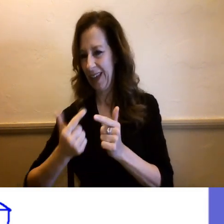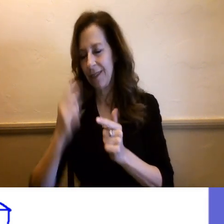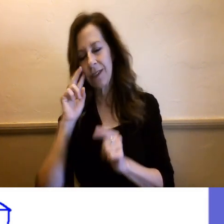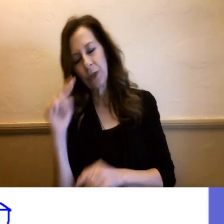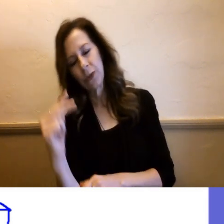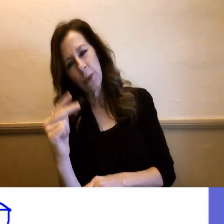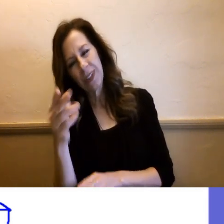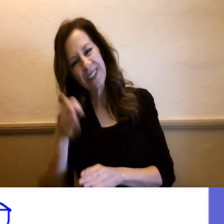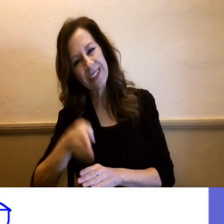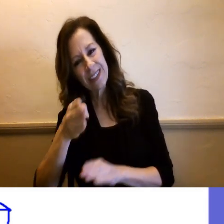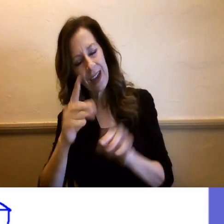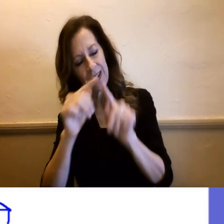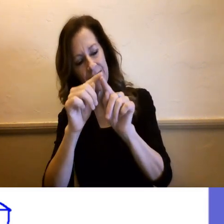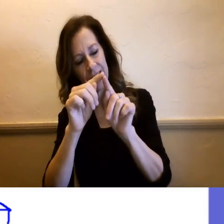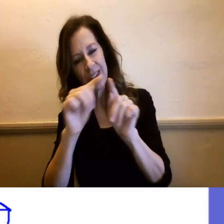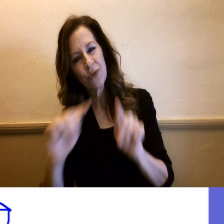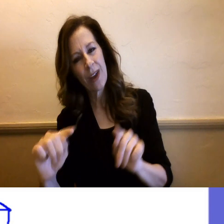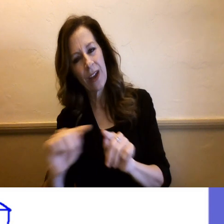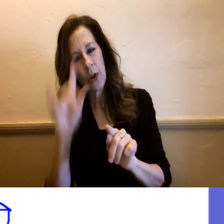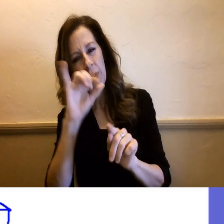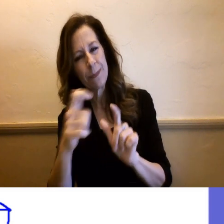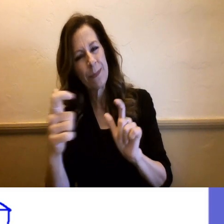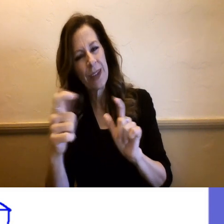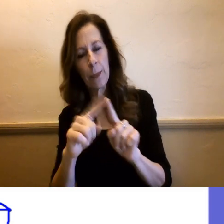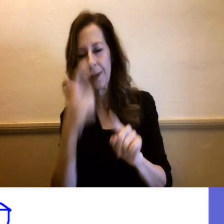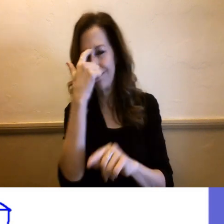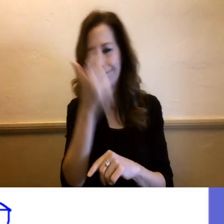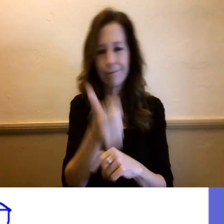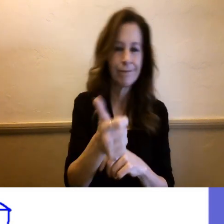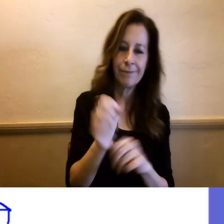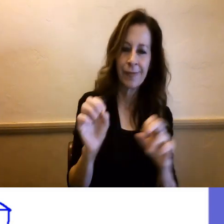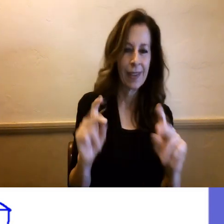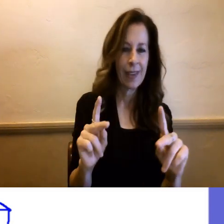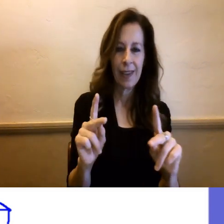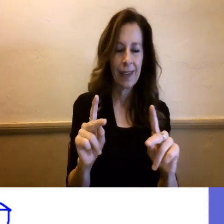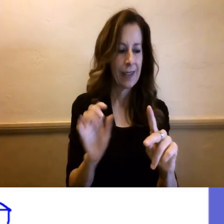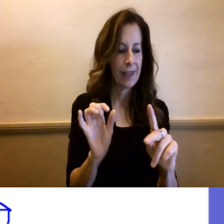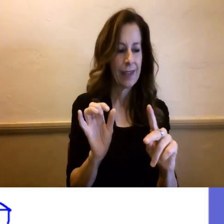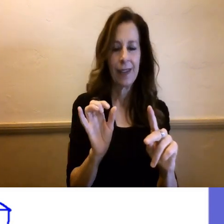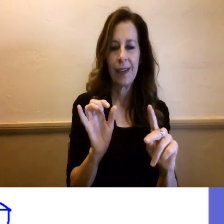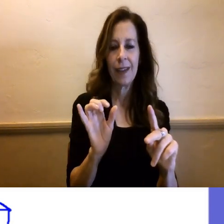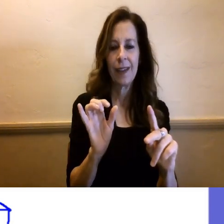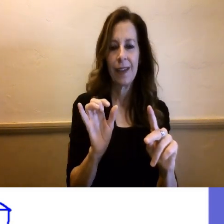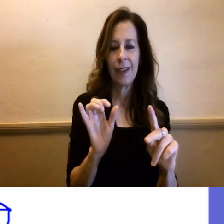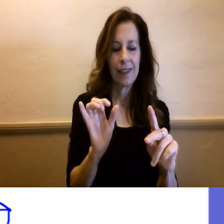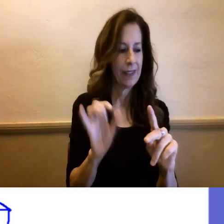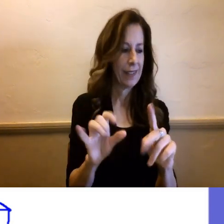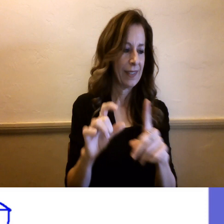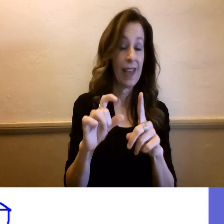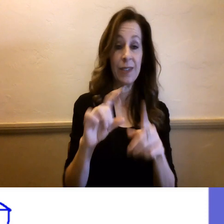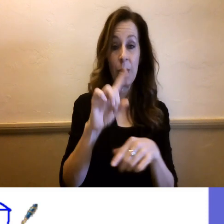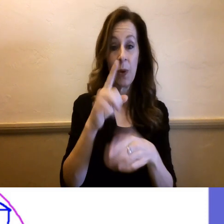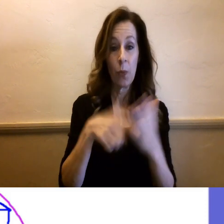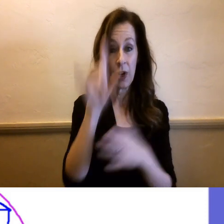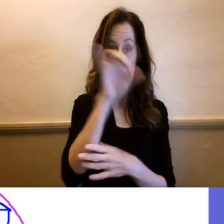looking at it from a side view, the triangle does look wider, but it's up to you, right? So these are ones that are